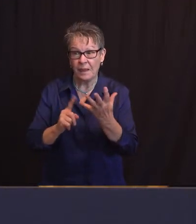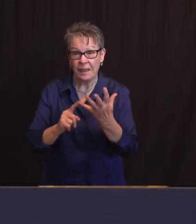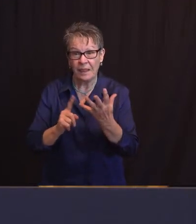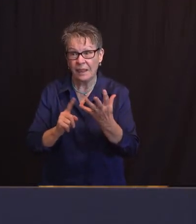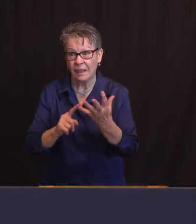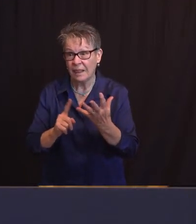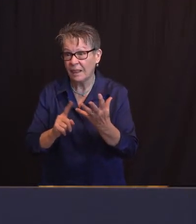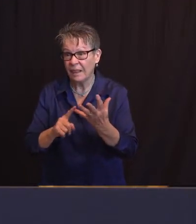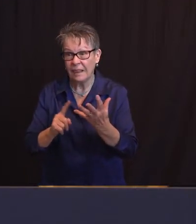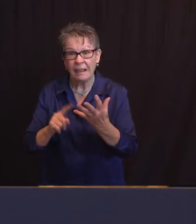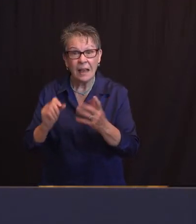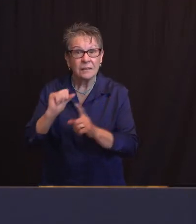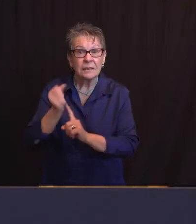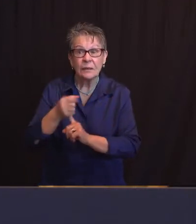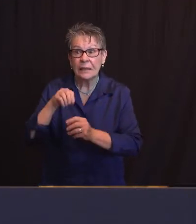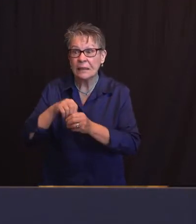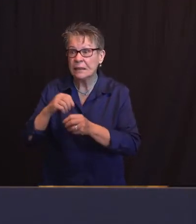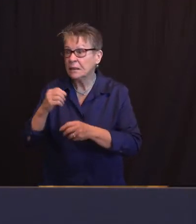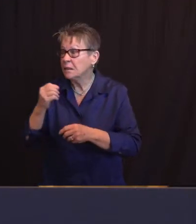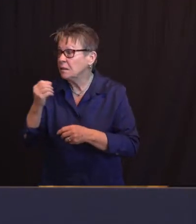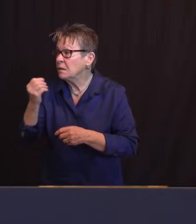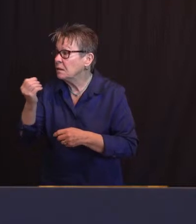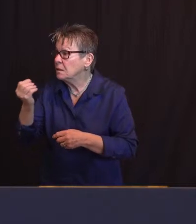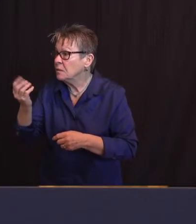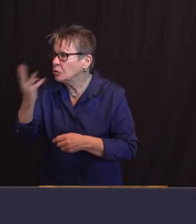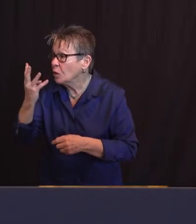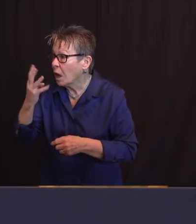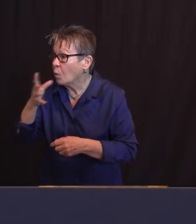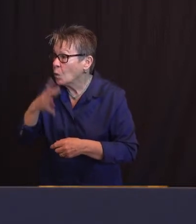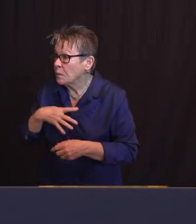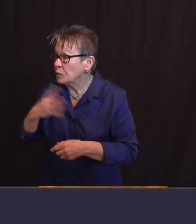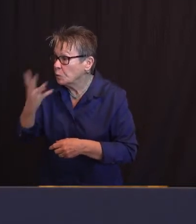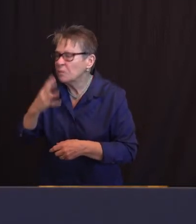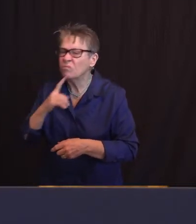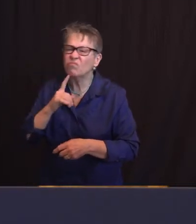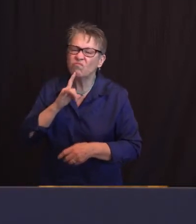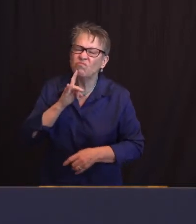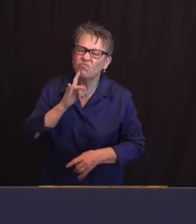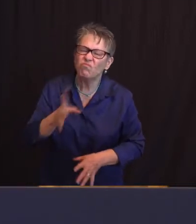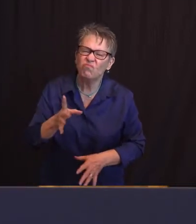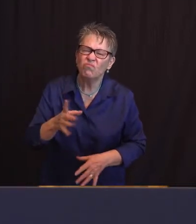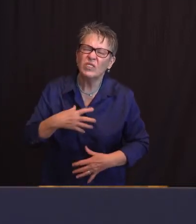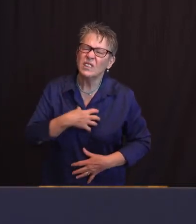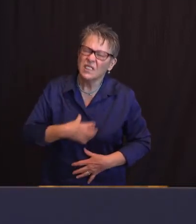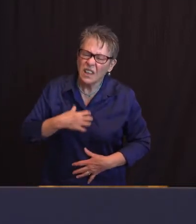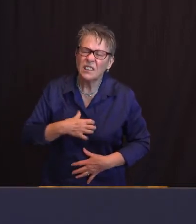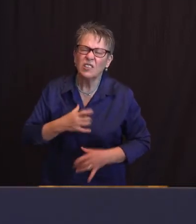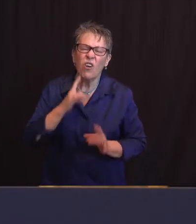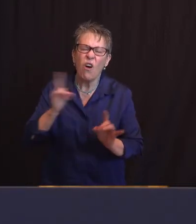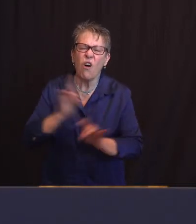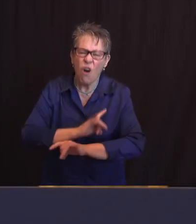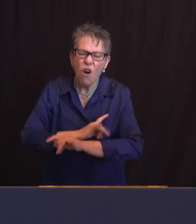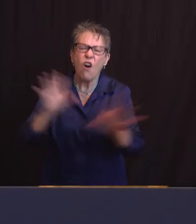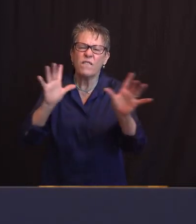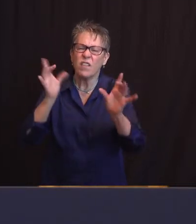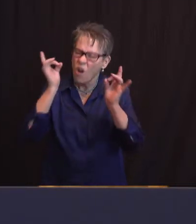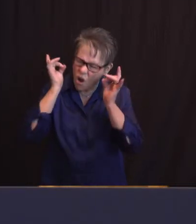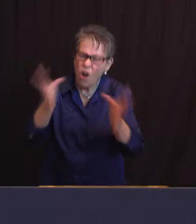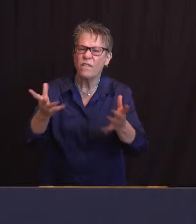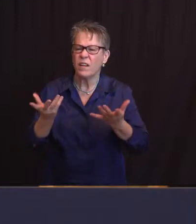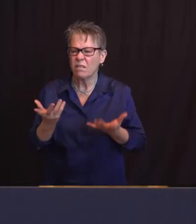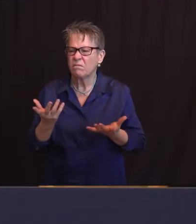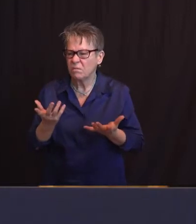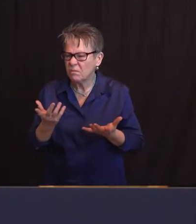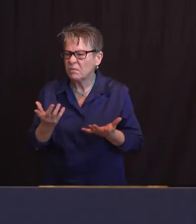January is reprehensible, completely, utterly unacceptable. The Attorney General has an active, ongoing